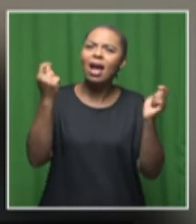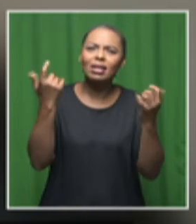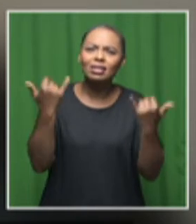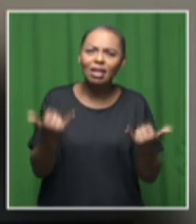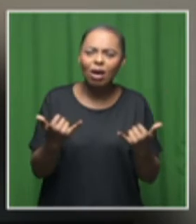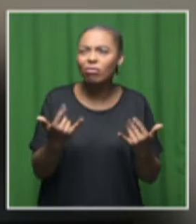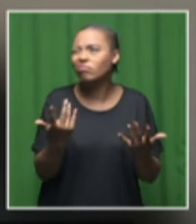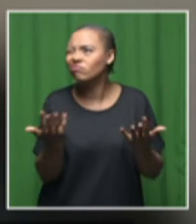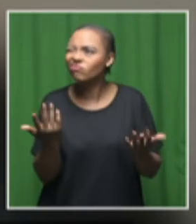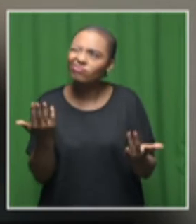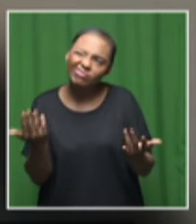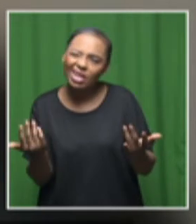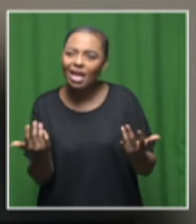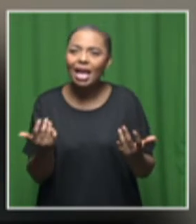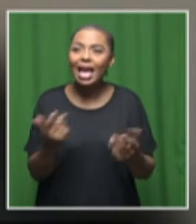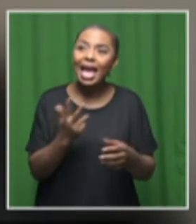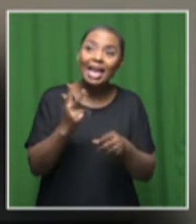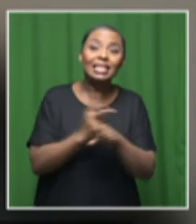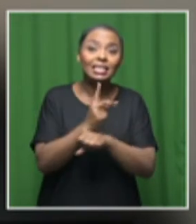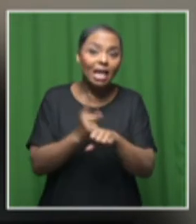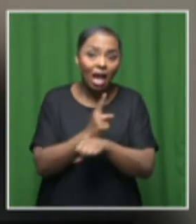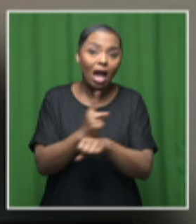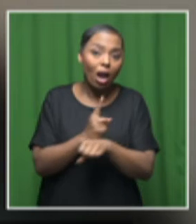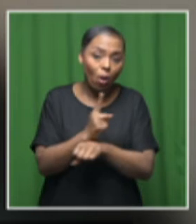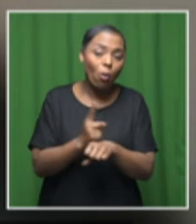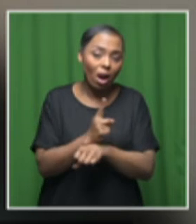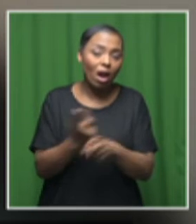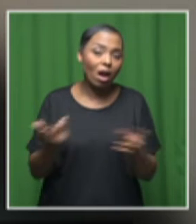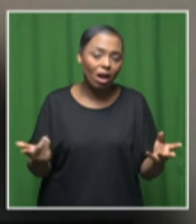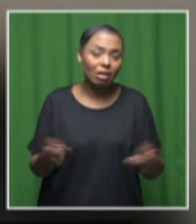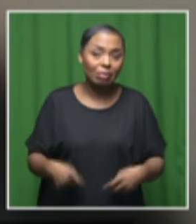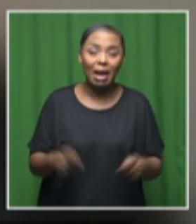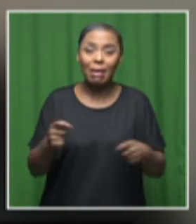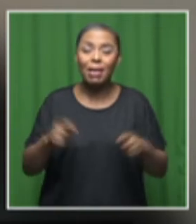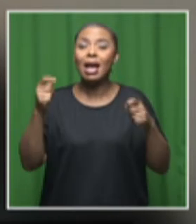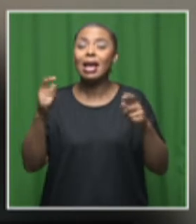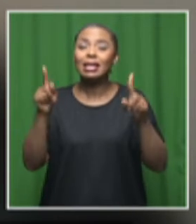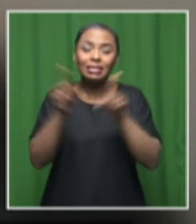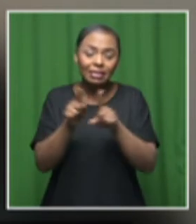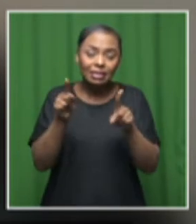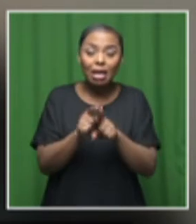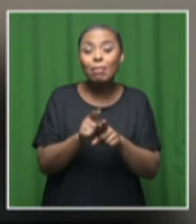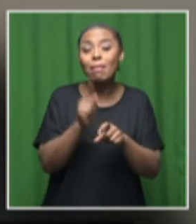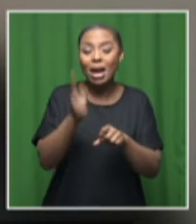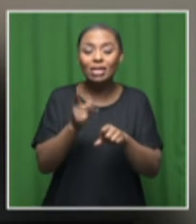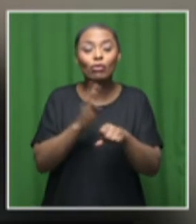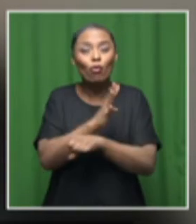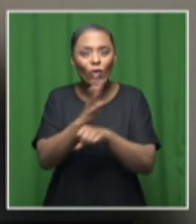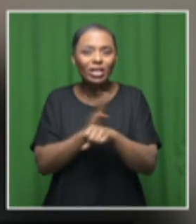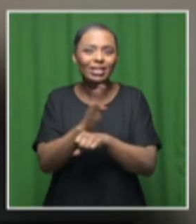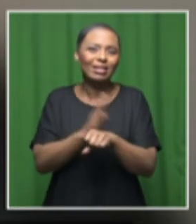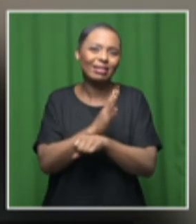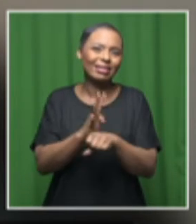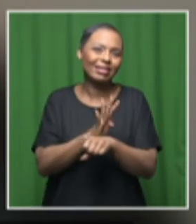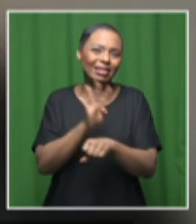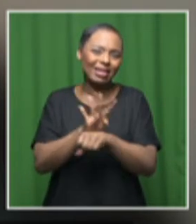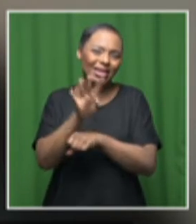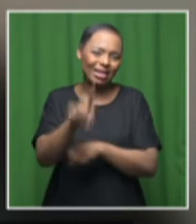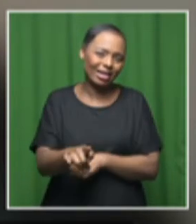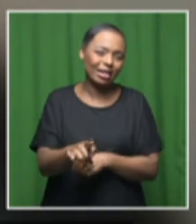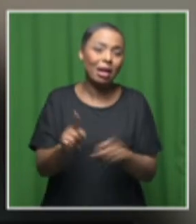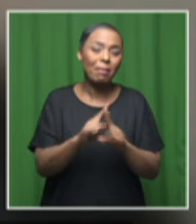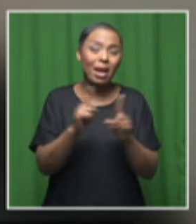of maybe 18 hours, and it should be 48 hours. So they will have to make some kind of